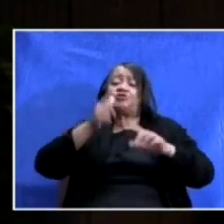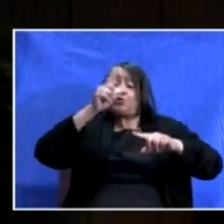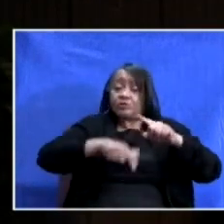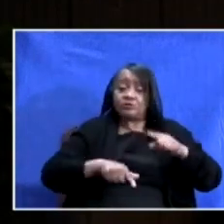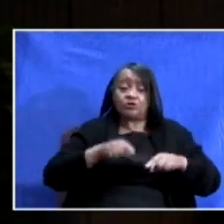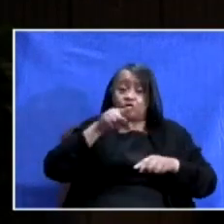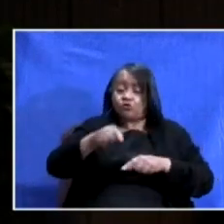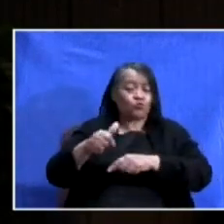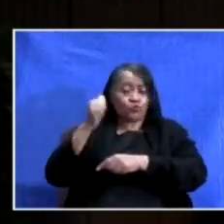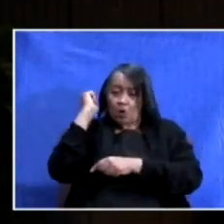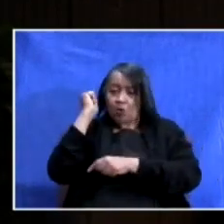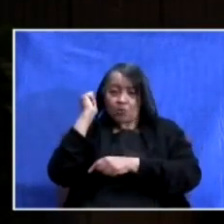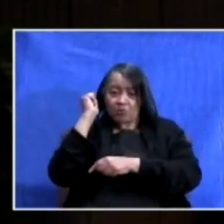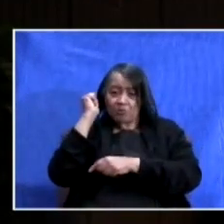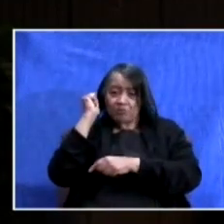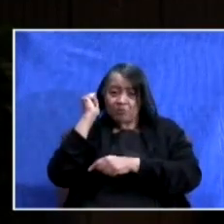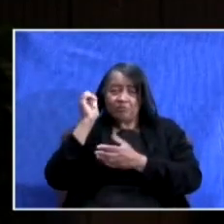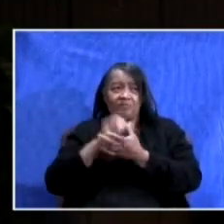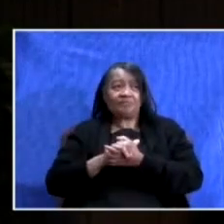You won't.